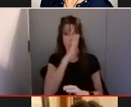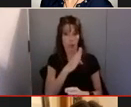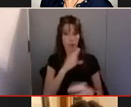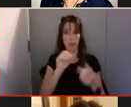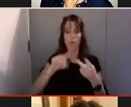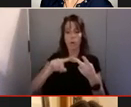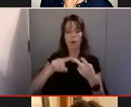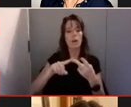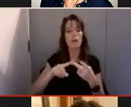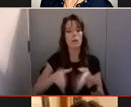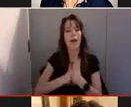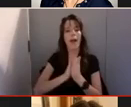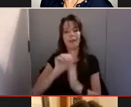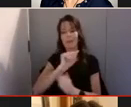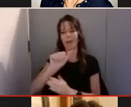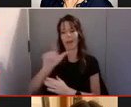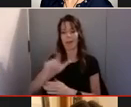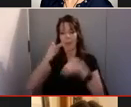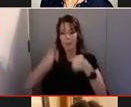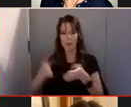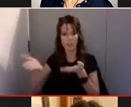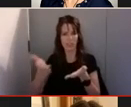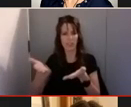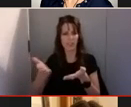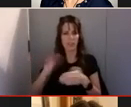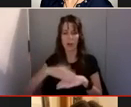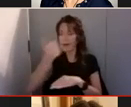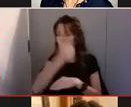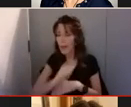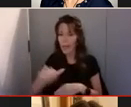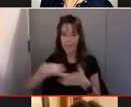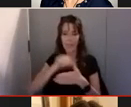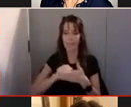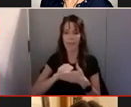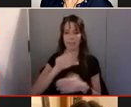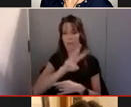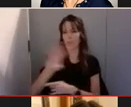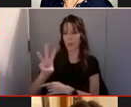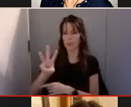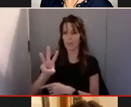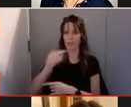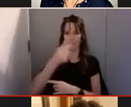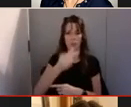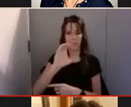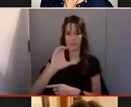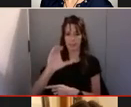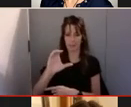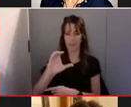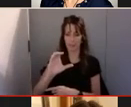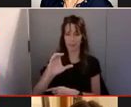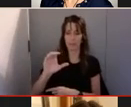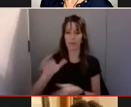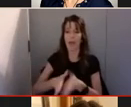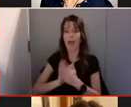on our Ask a Librarian service on any page of our website at GCC. Ask a Librarian will pop